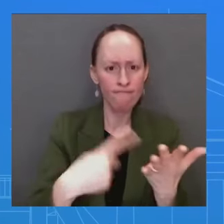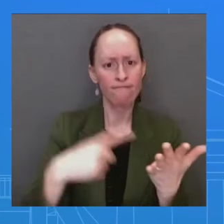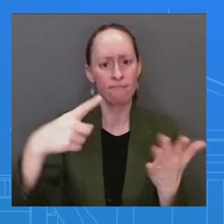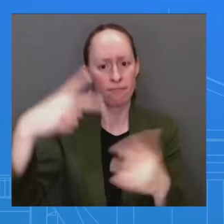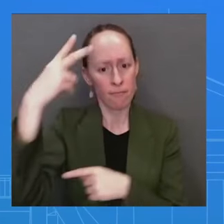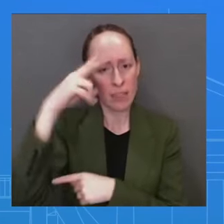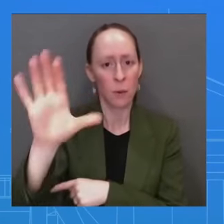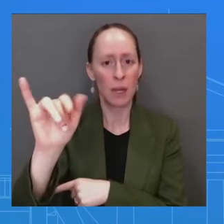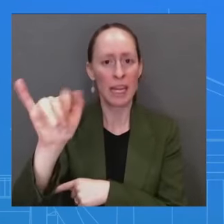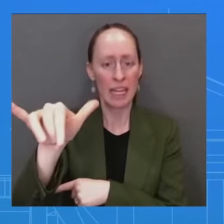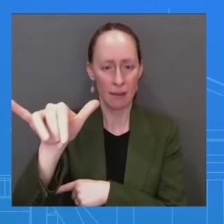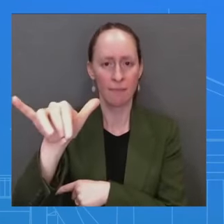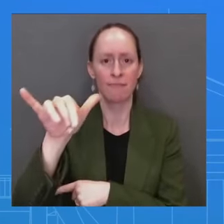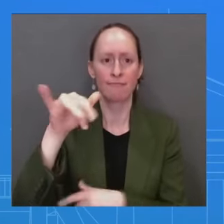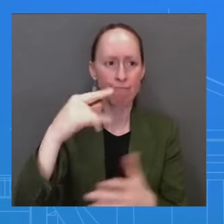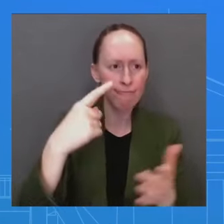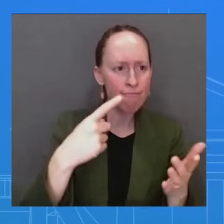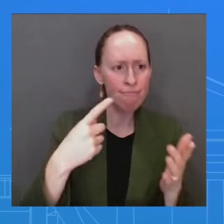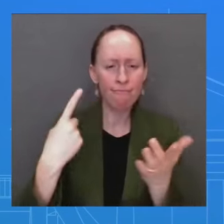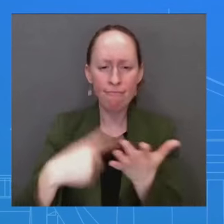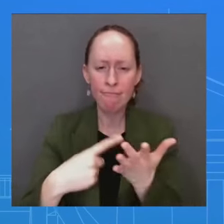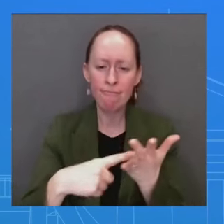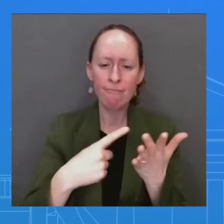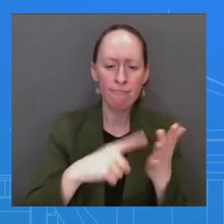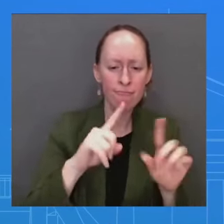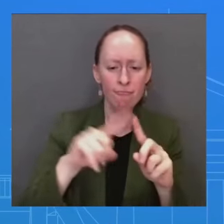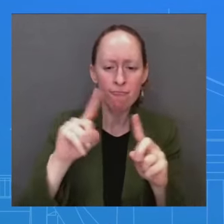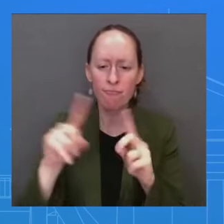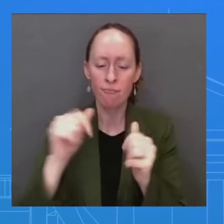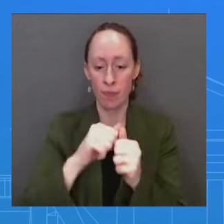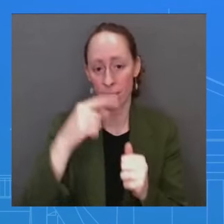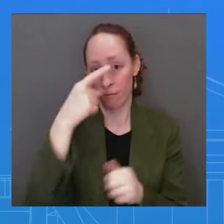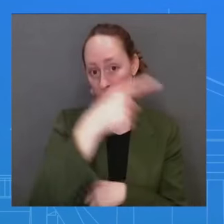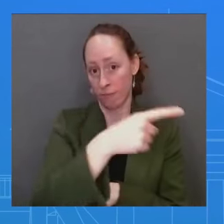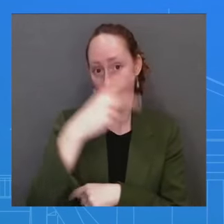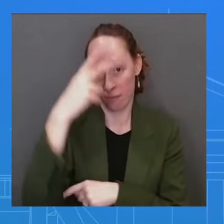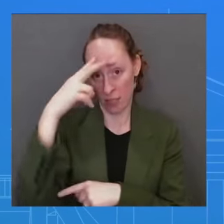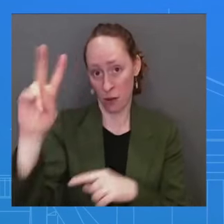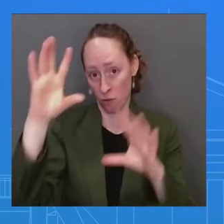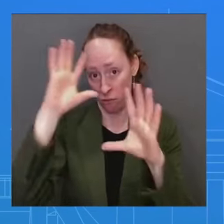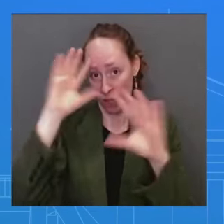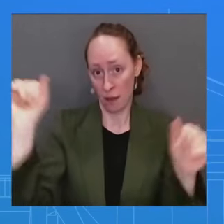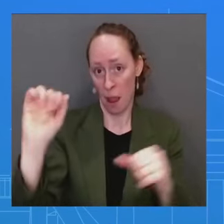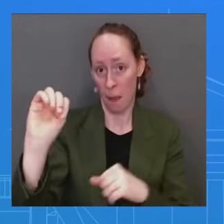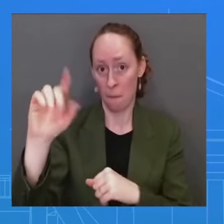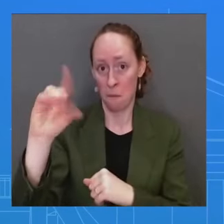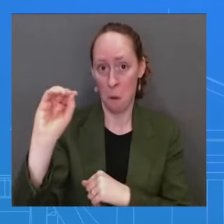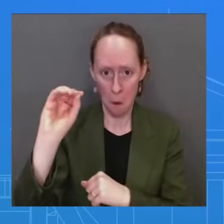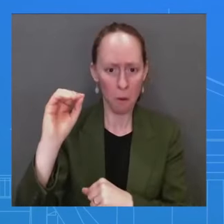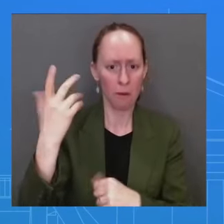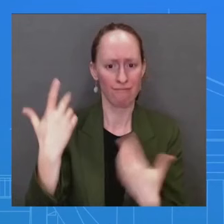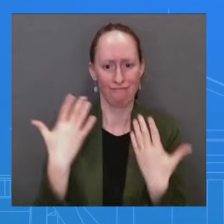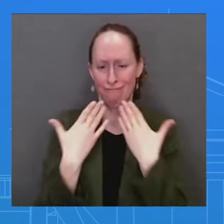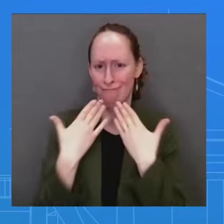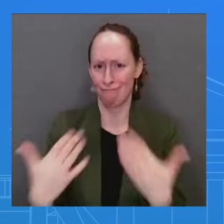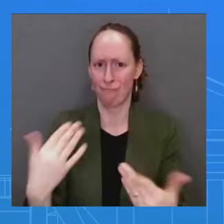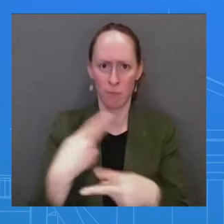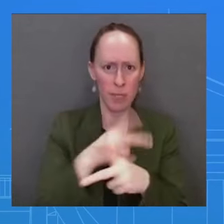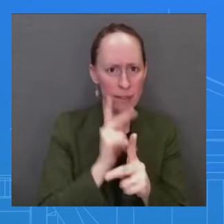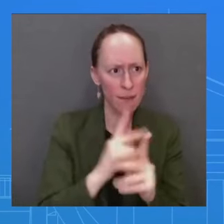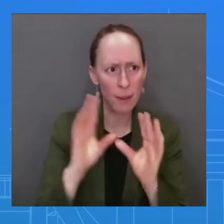with President of Mexico. The conversation went really well. Obviously, it's continuing. These are diplomatic